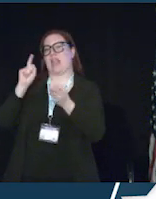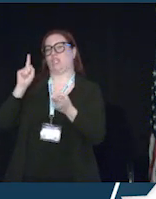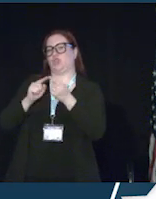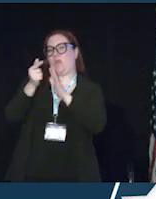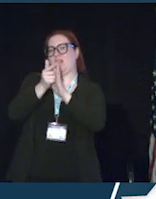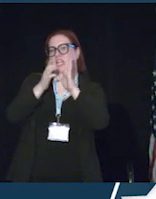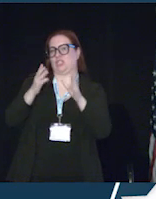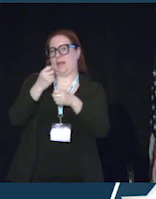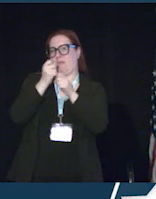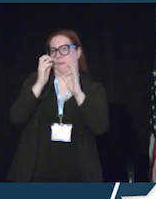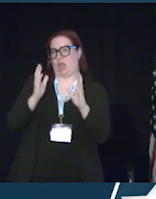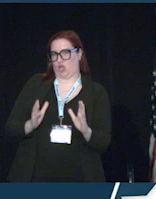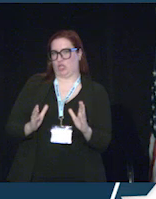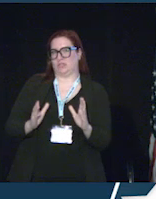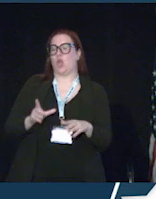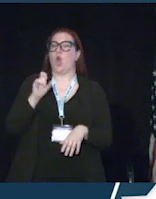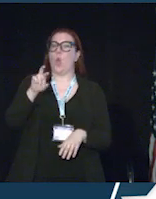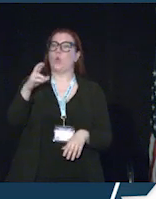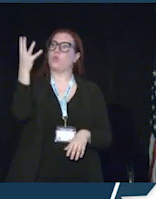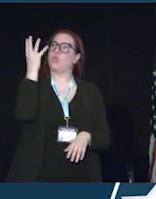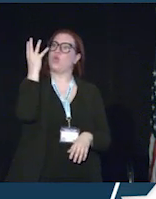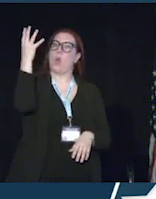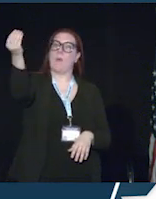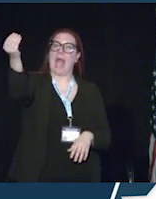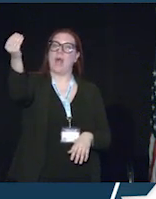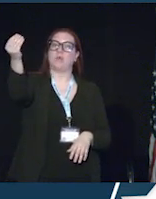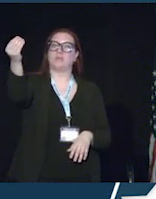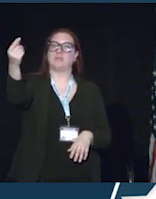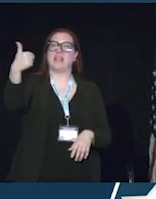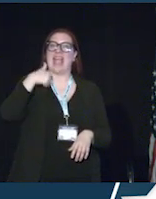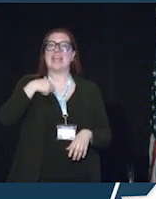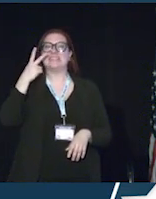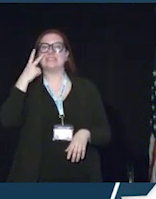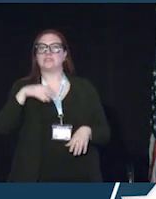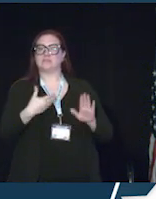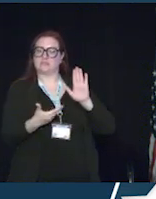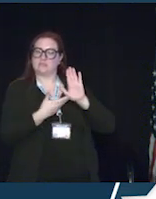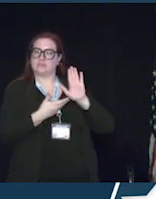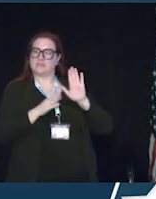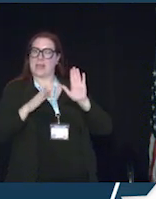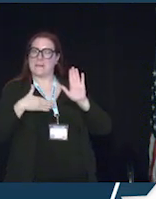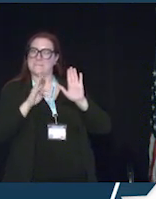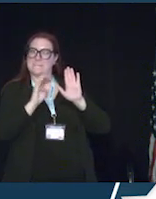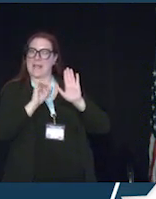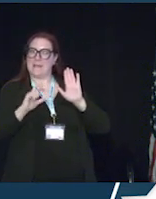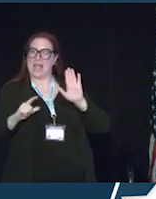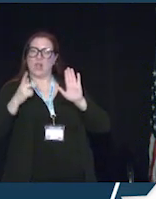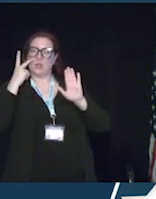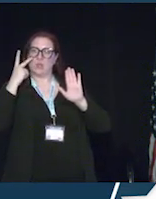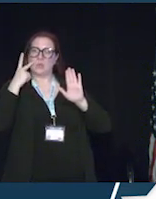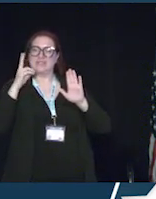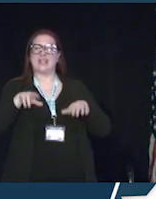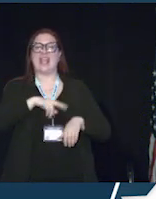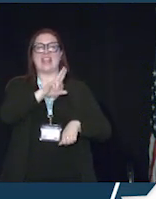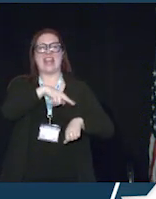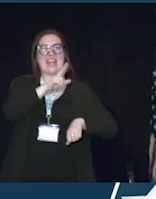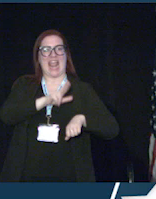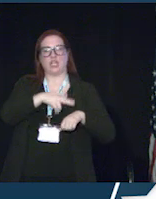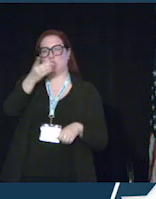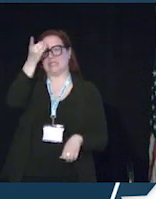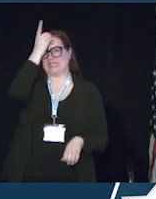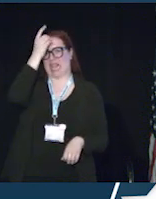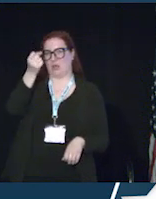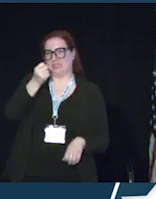or by filling out an action alert on my bill, which can be found at the National Down Syndrome